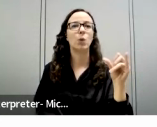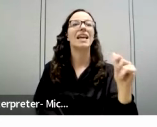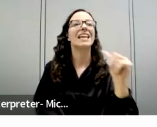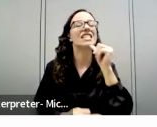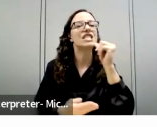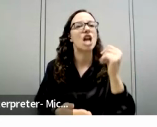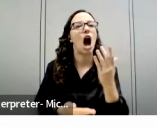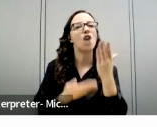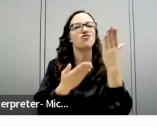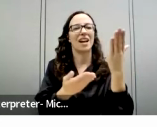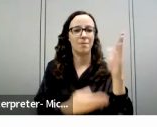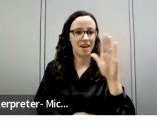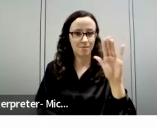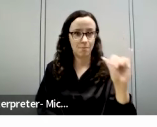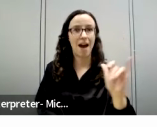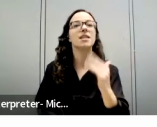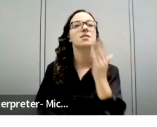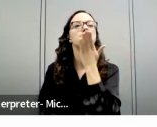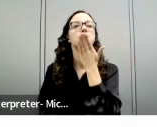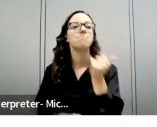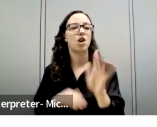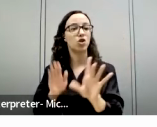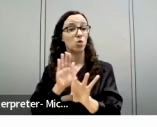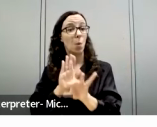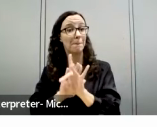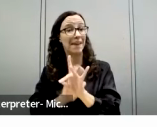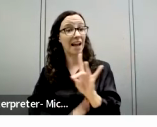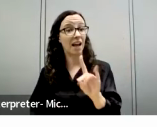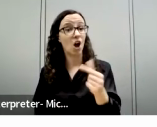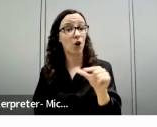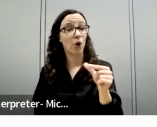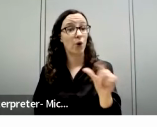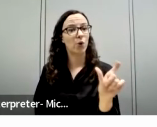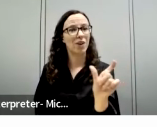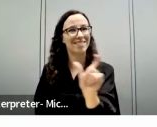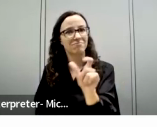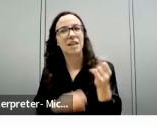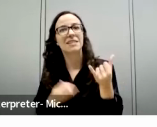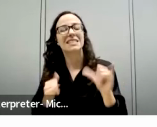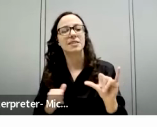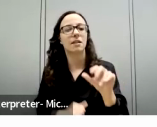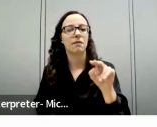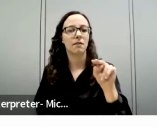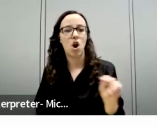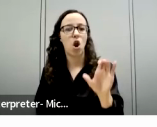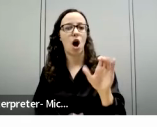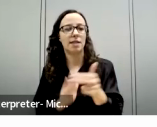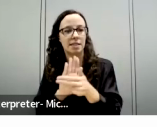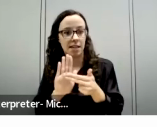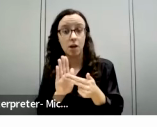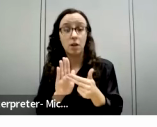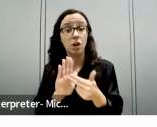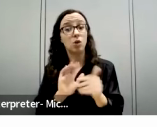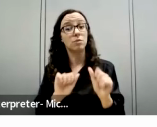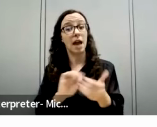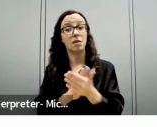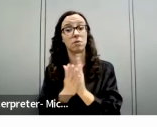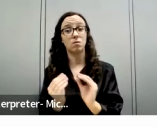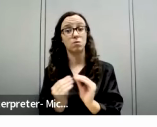It's better to choose one of these that still has the non-commercial element on it. You could make it stricter if you